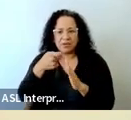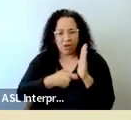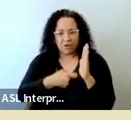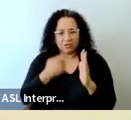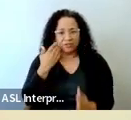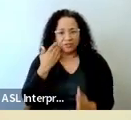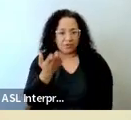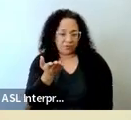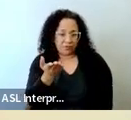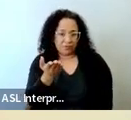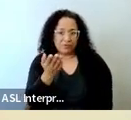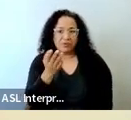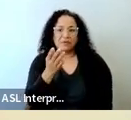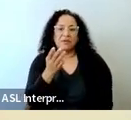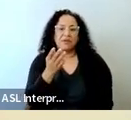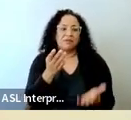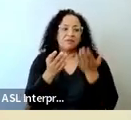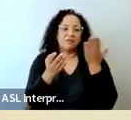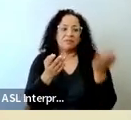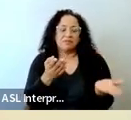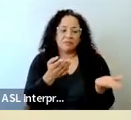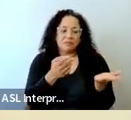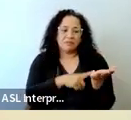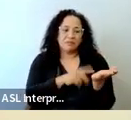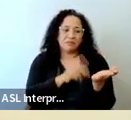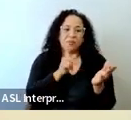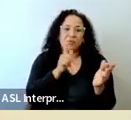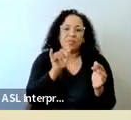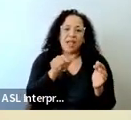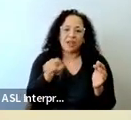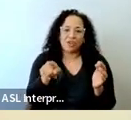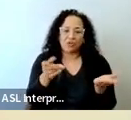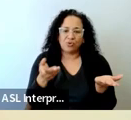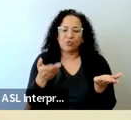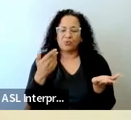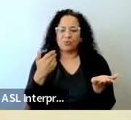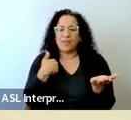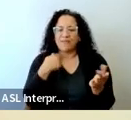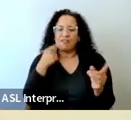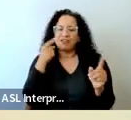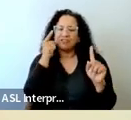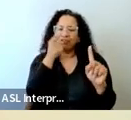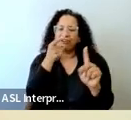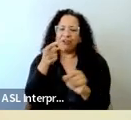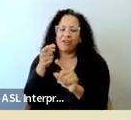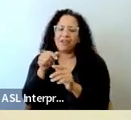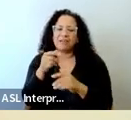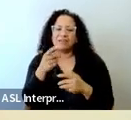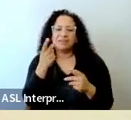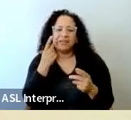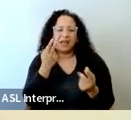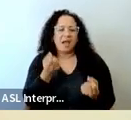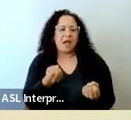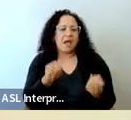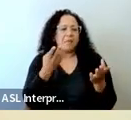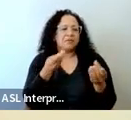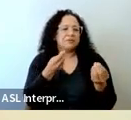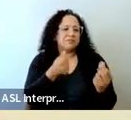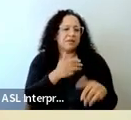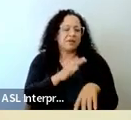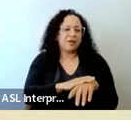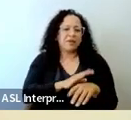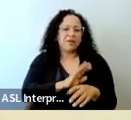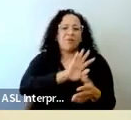you and for people like you. So remember, we had target areas. So we could say, how much did this agency spend on